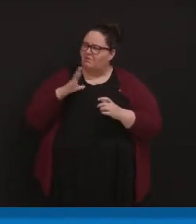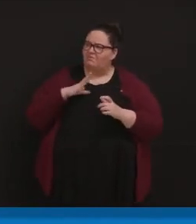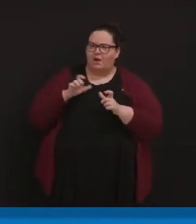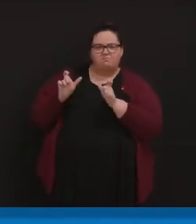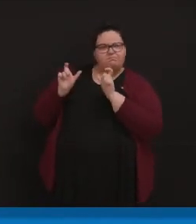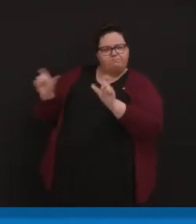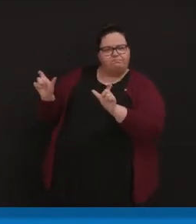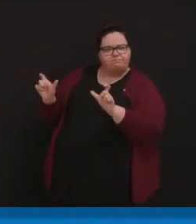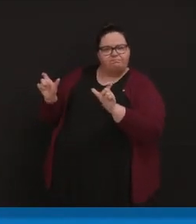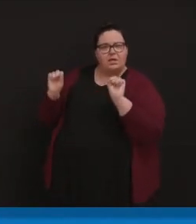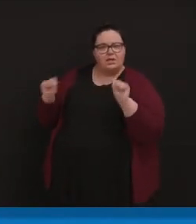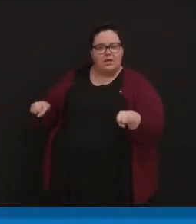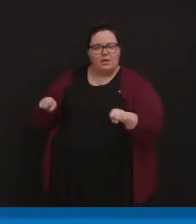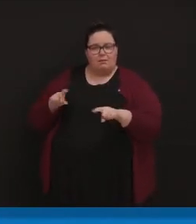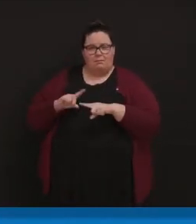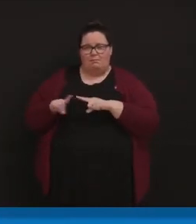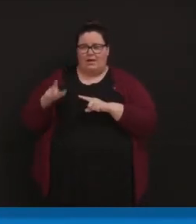there